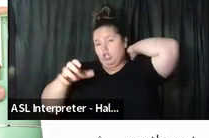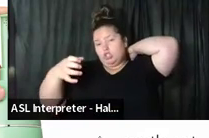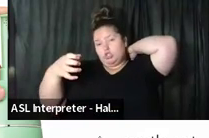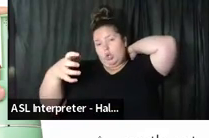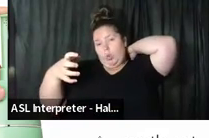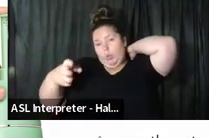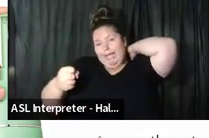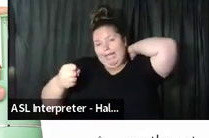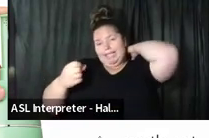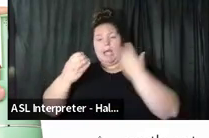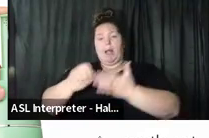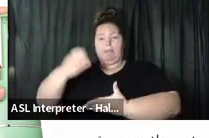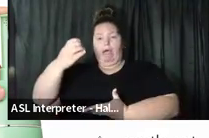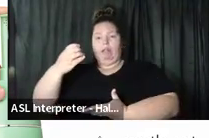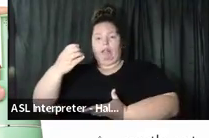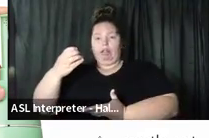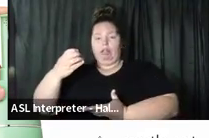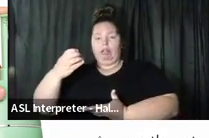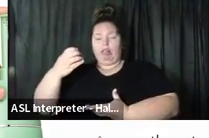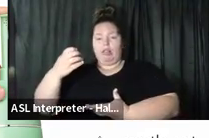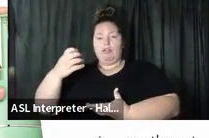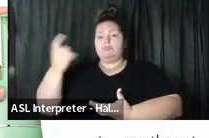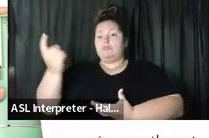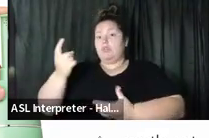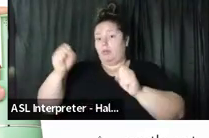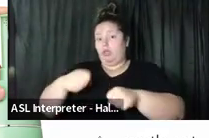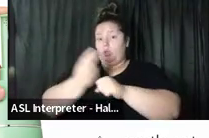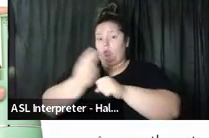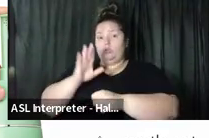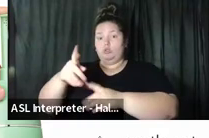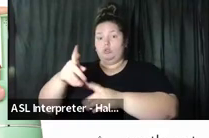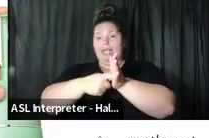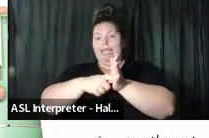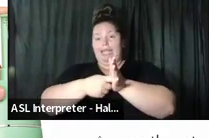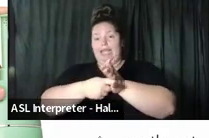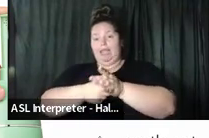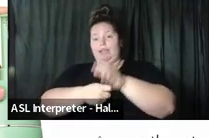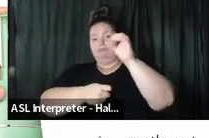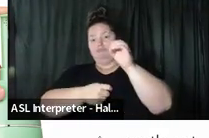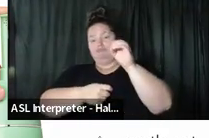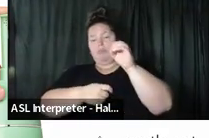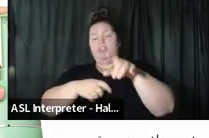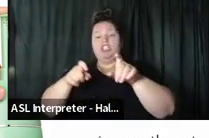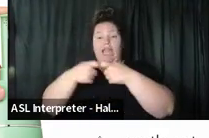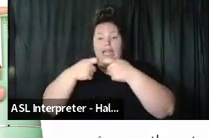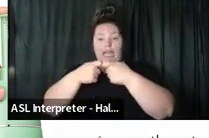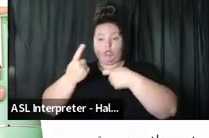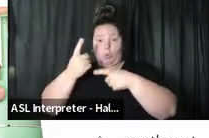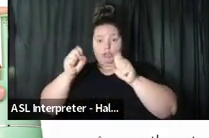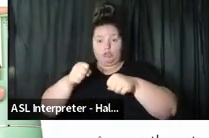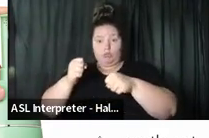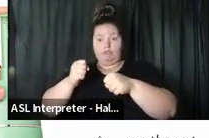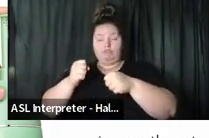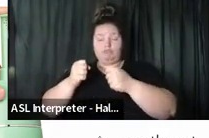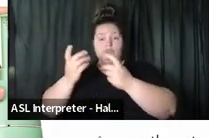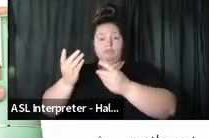down to small, something to put on your keychain. There are electric ones that you can take with you that you can just either fill up the